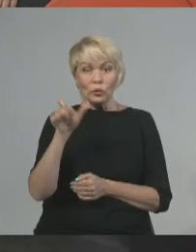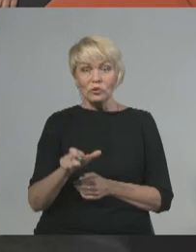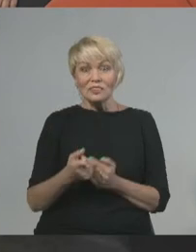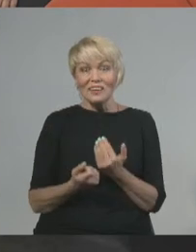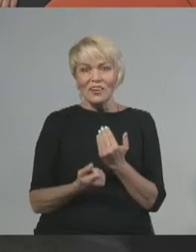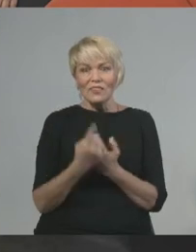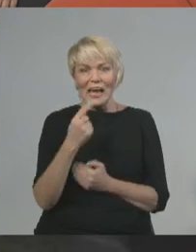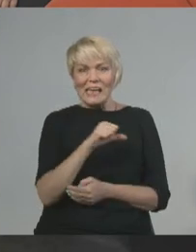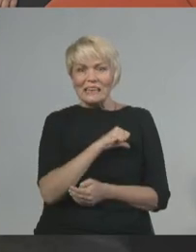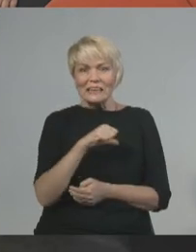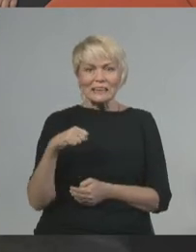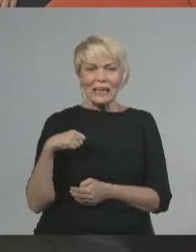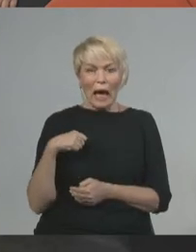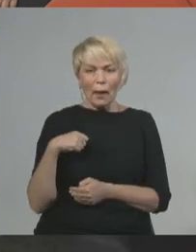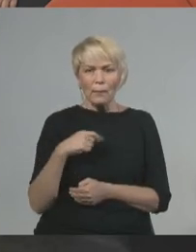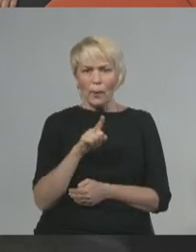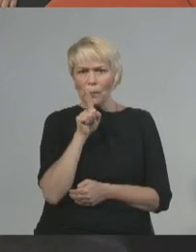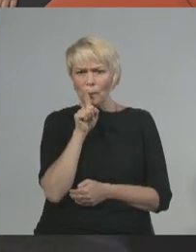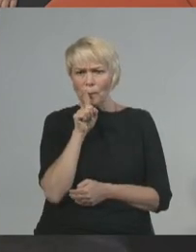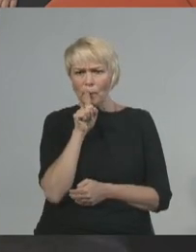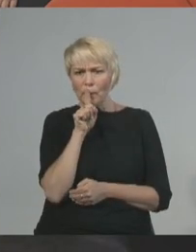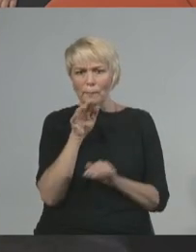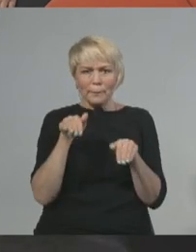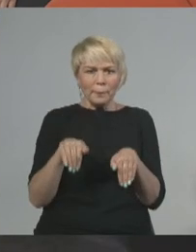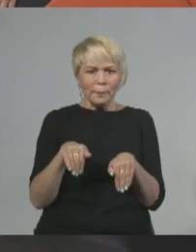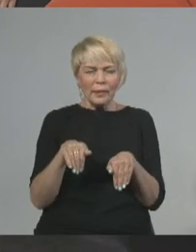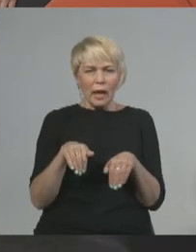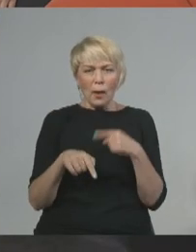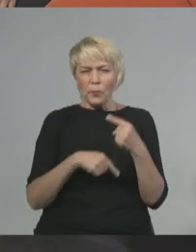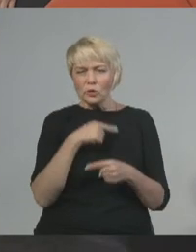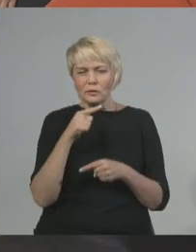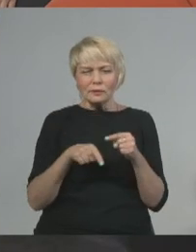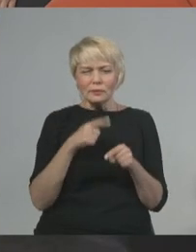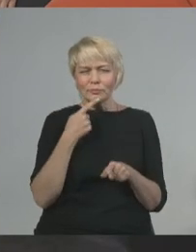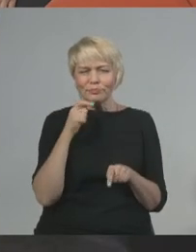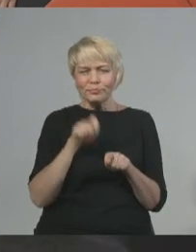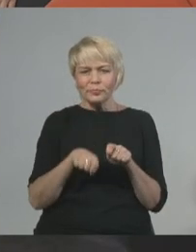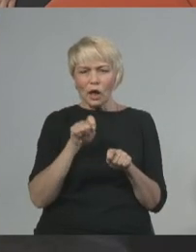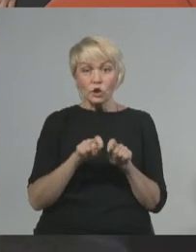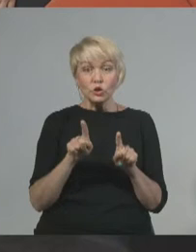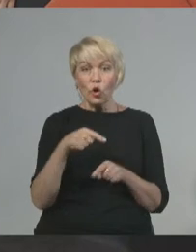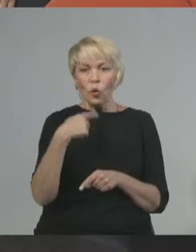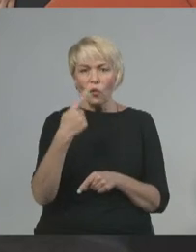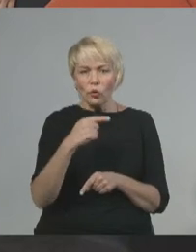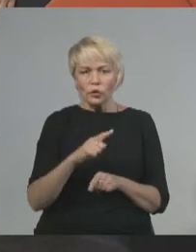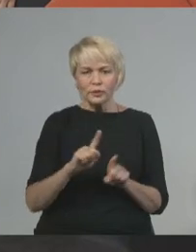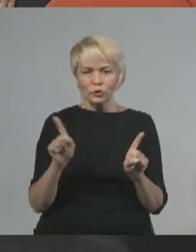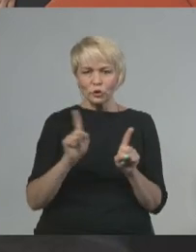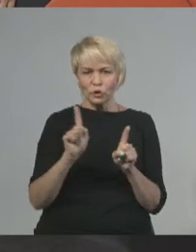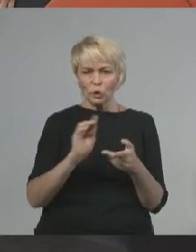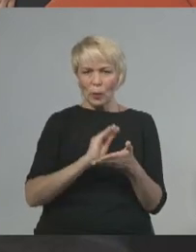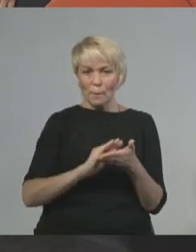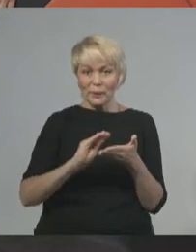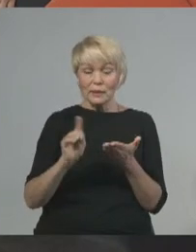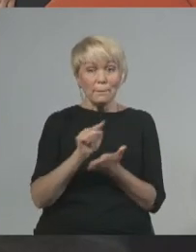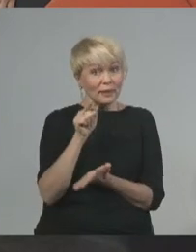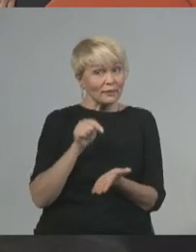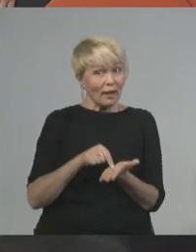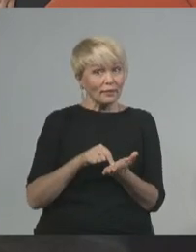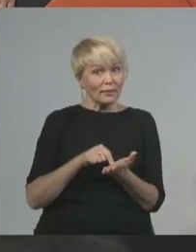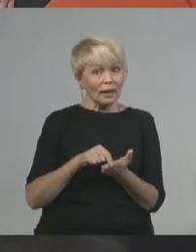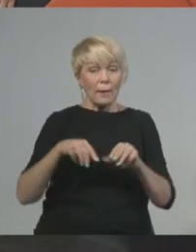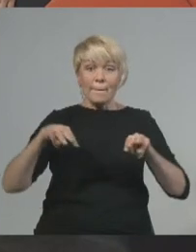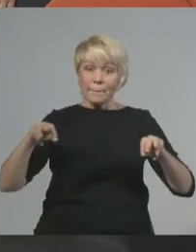is can a media be patriotic can a media be politically aligned can a media be